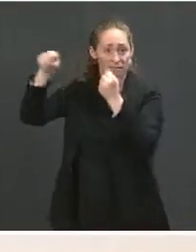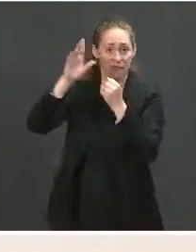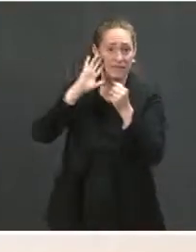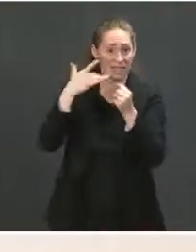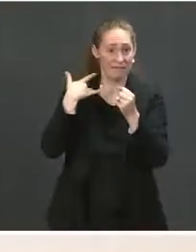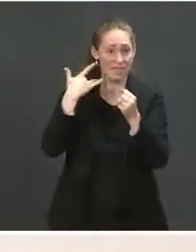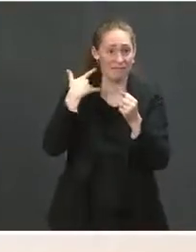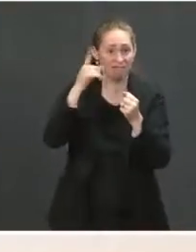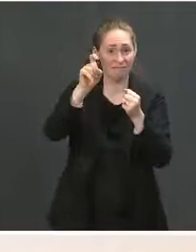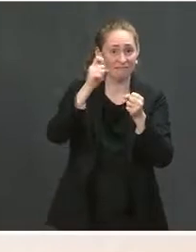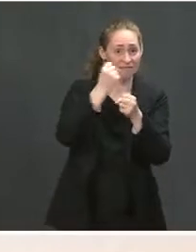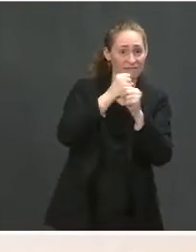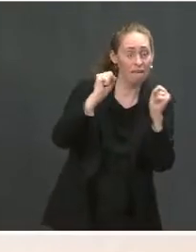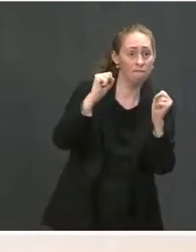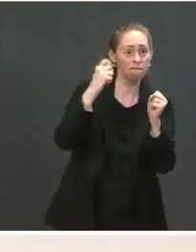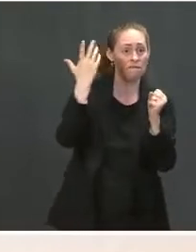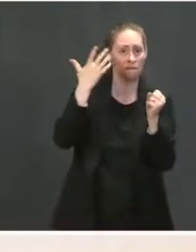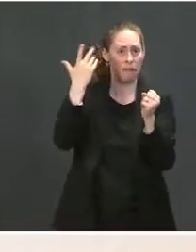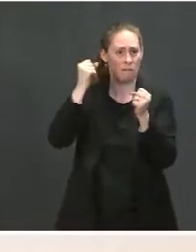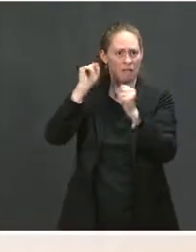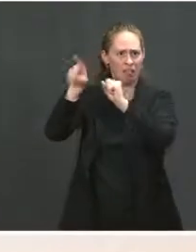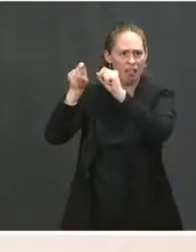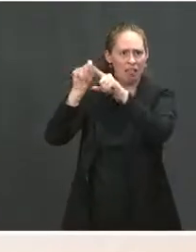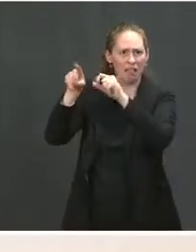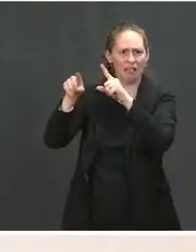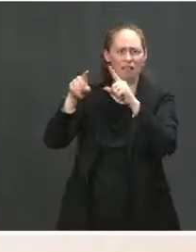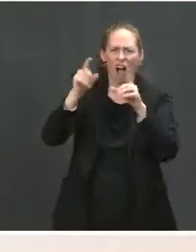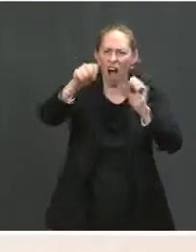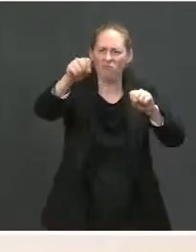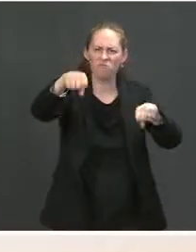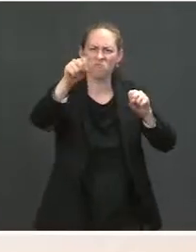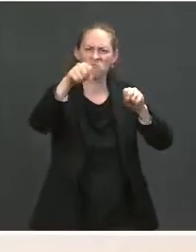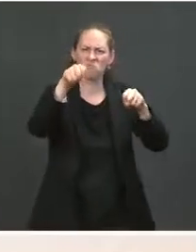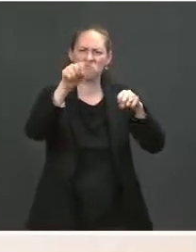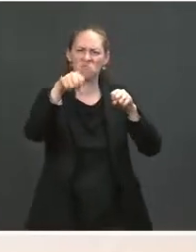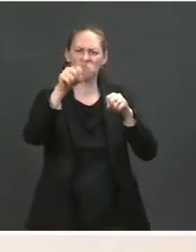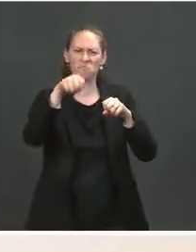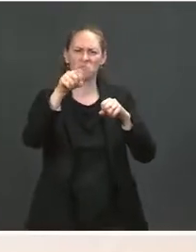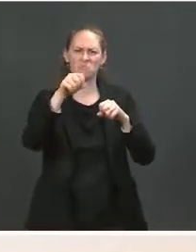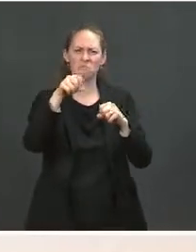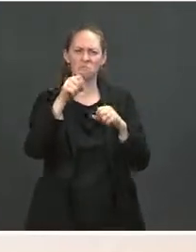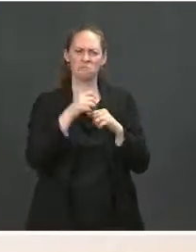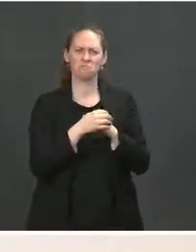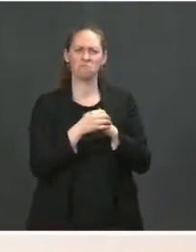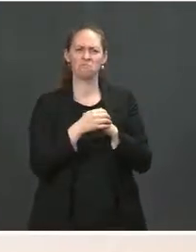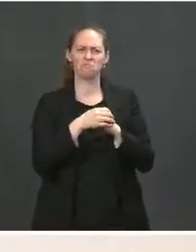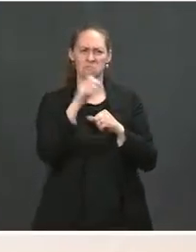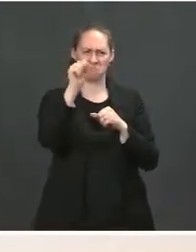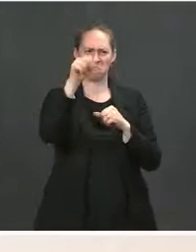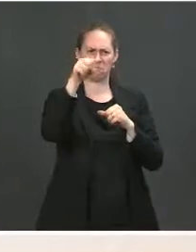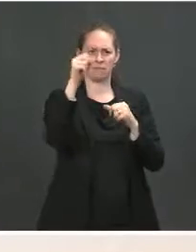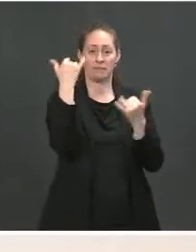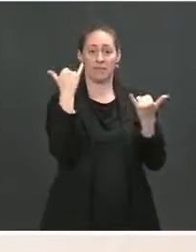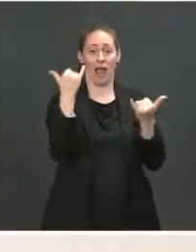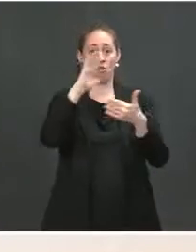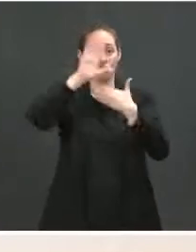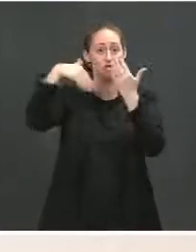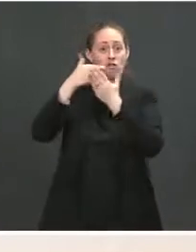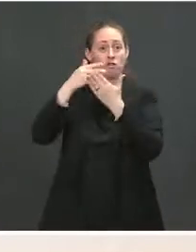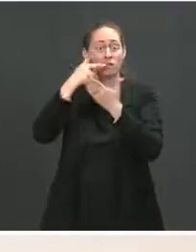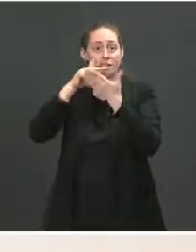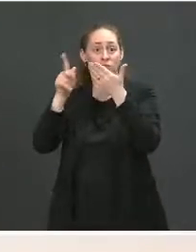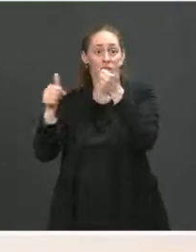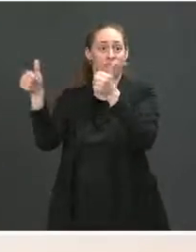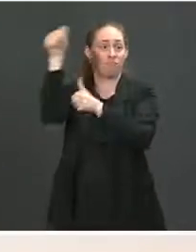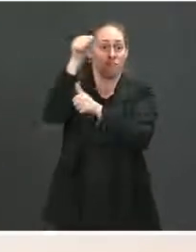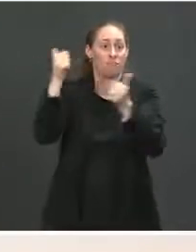questions about other cabinet? Yeah, absolutely. We haven't had all of the secretaries, as you know, here, and we hope to get them all in here in the coming weeks. And then one more